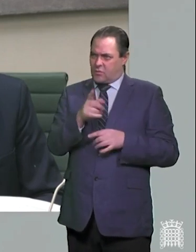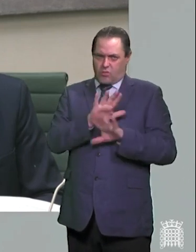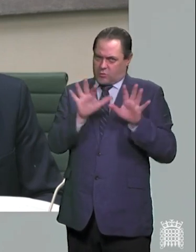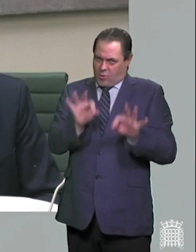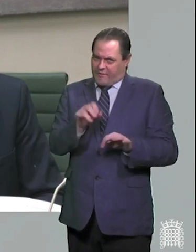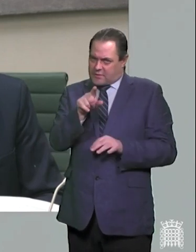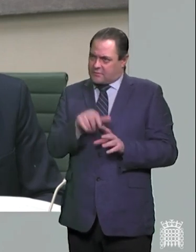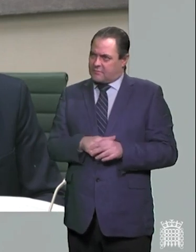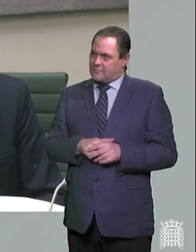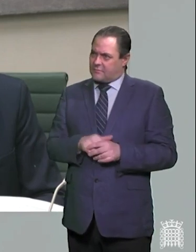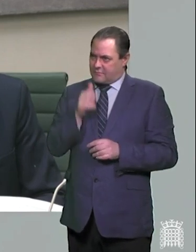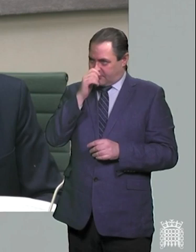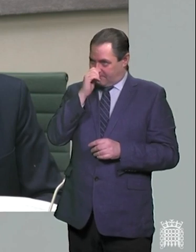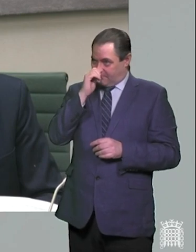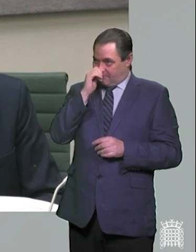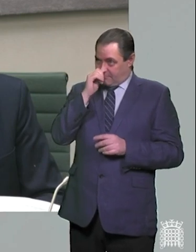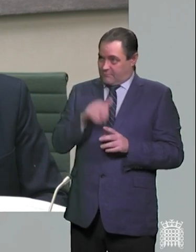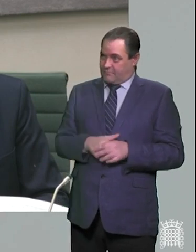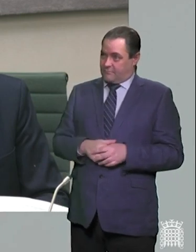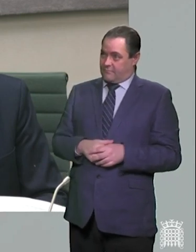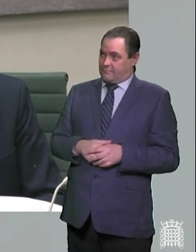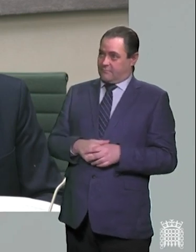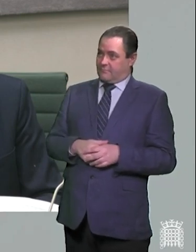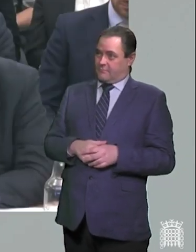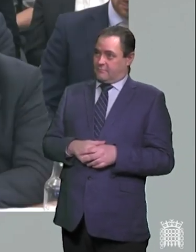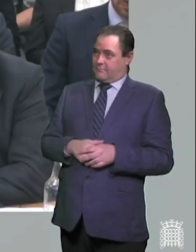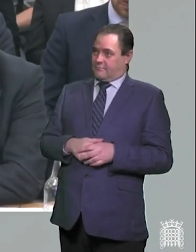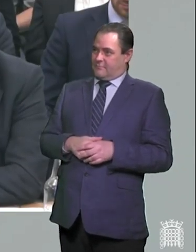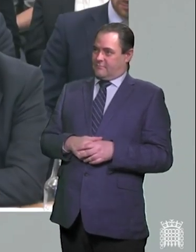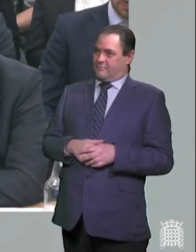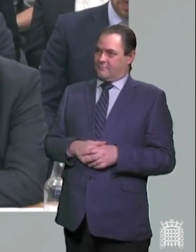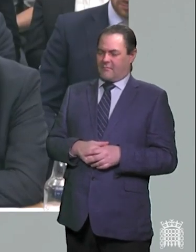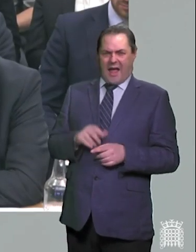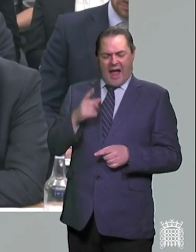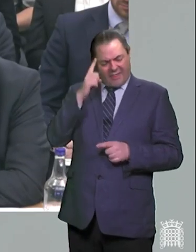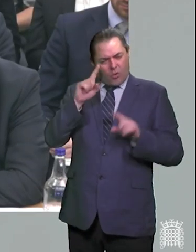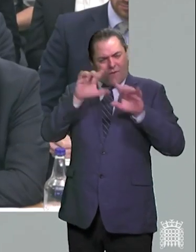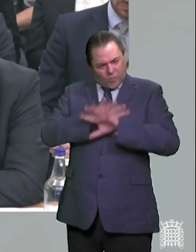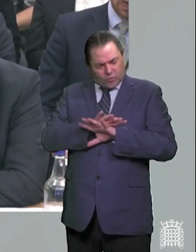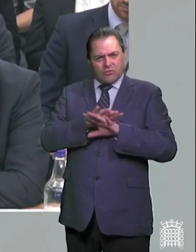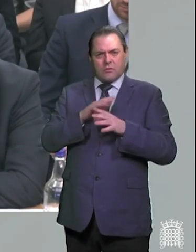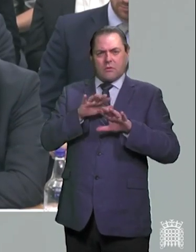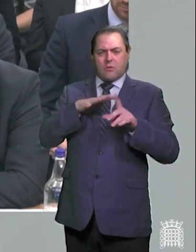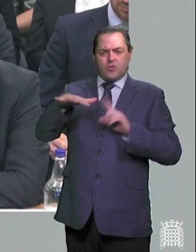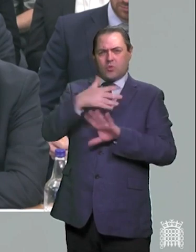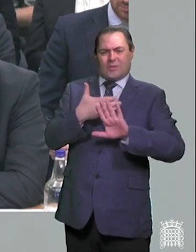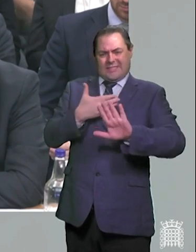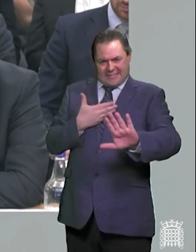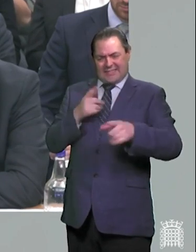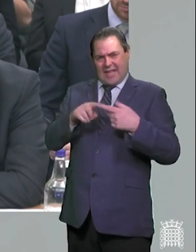imperfect. Sorry, what I'm trying to... there's a confusion between social distancing and the